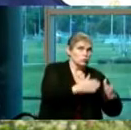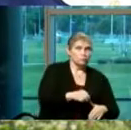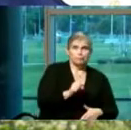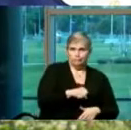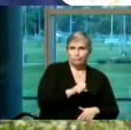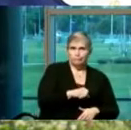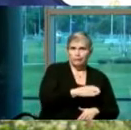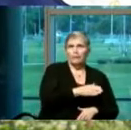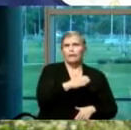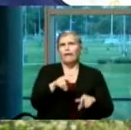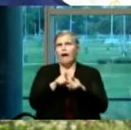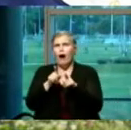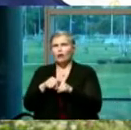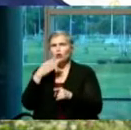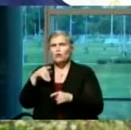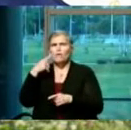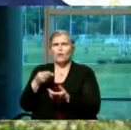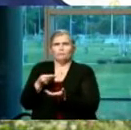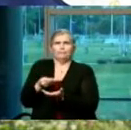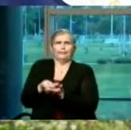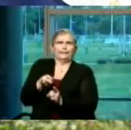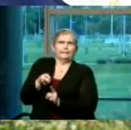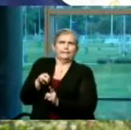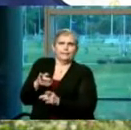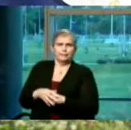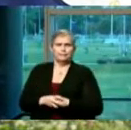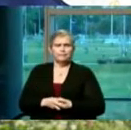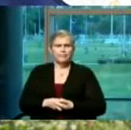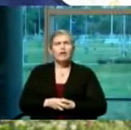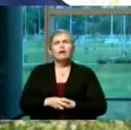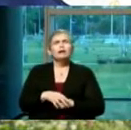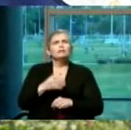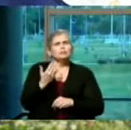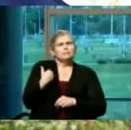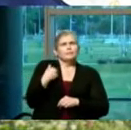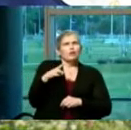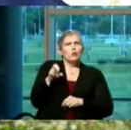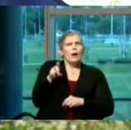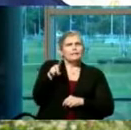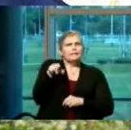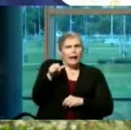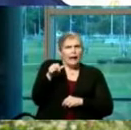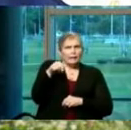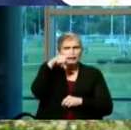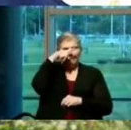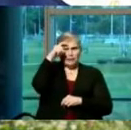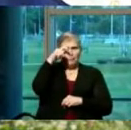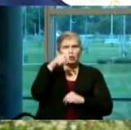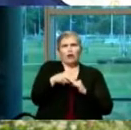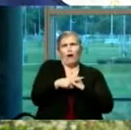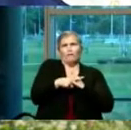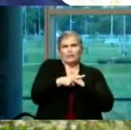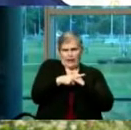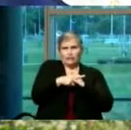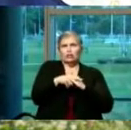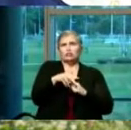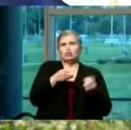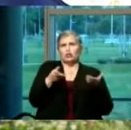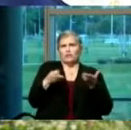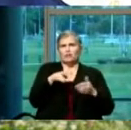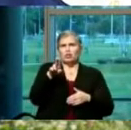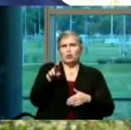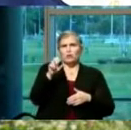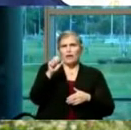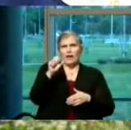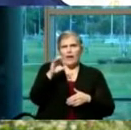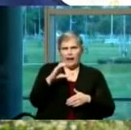that's also good for their bottom line. For example, earlier this summer, USDA's Natural Resource Conservation Service, NRCS,